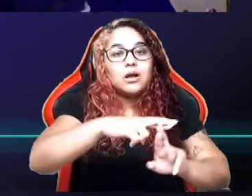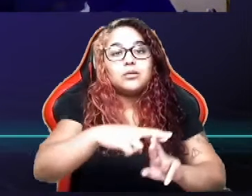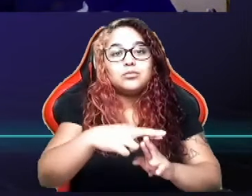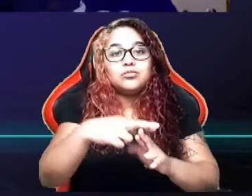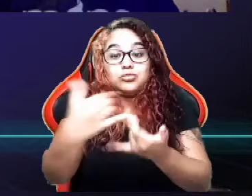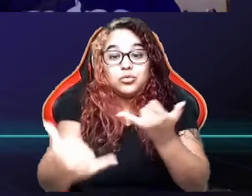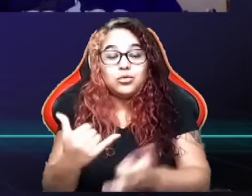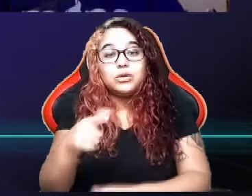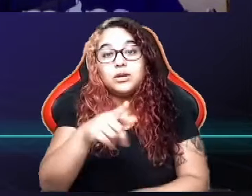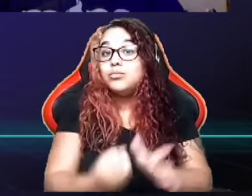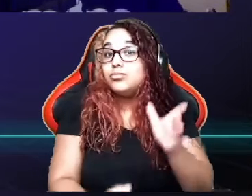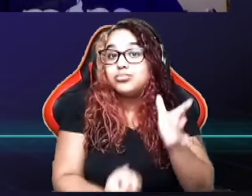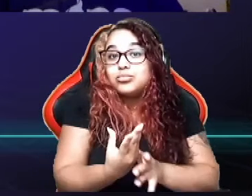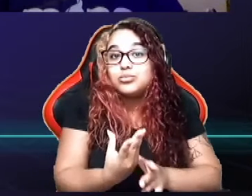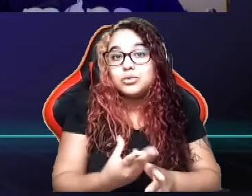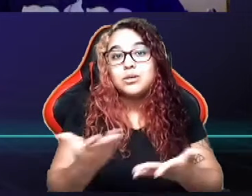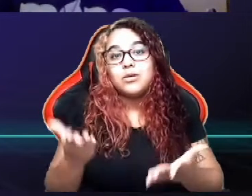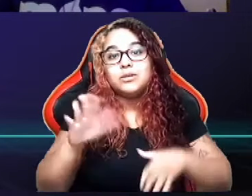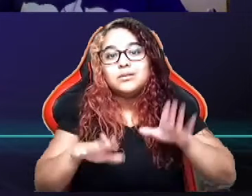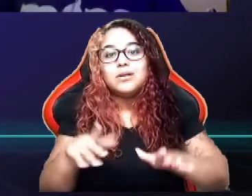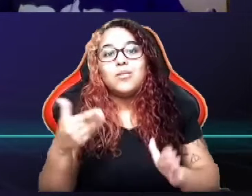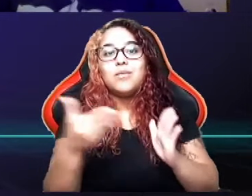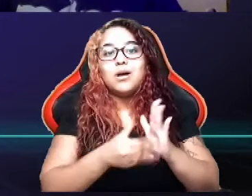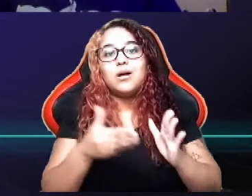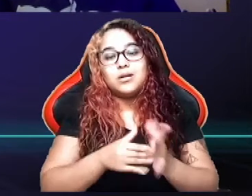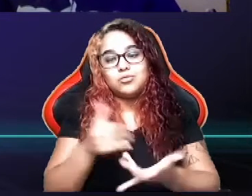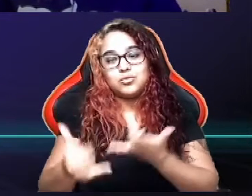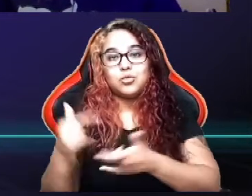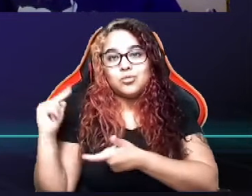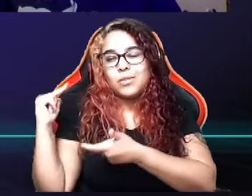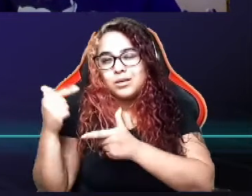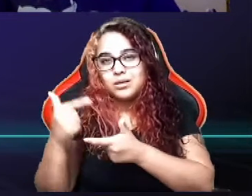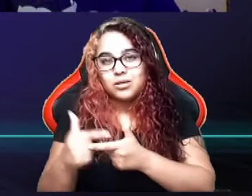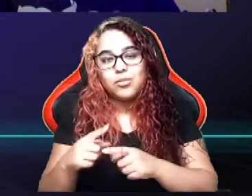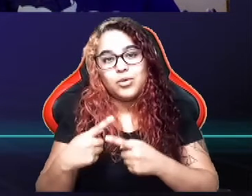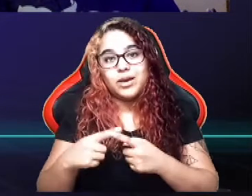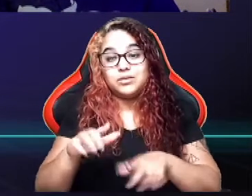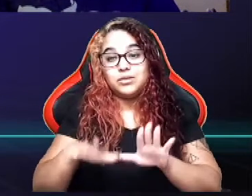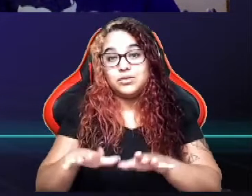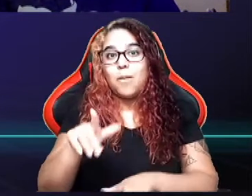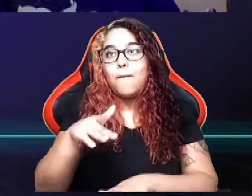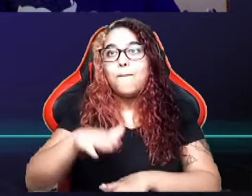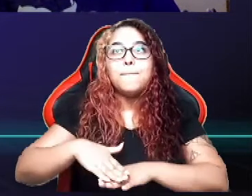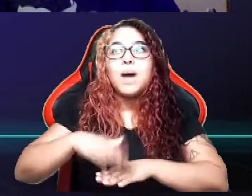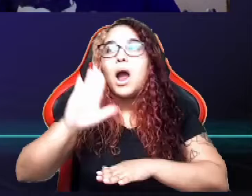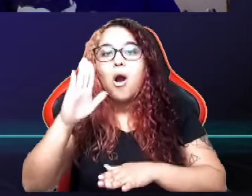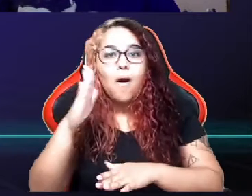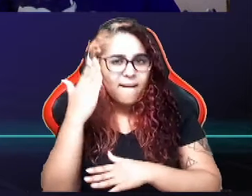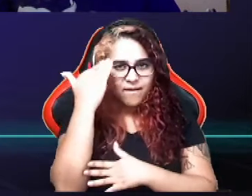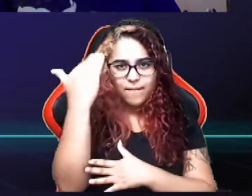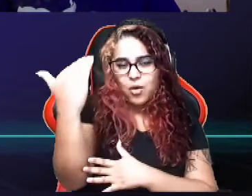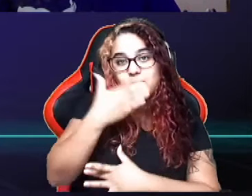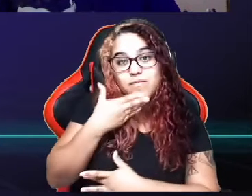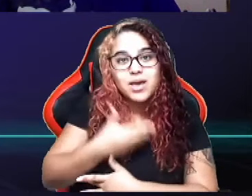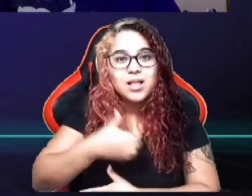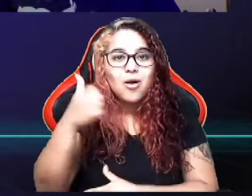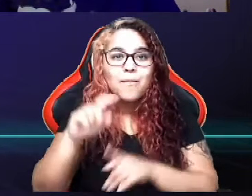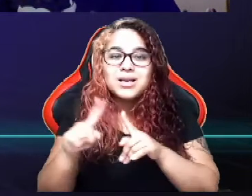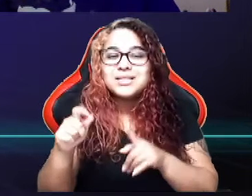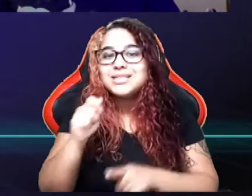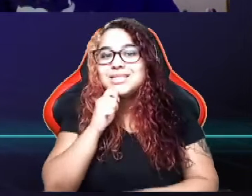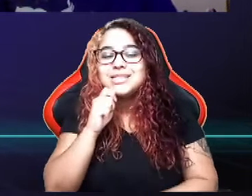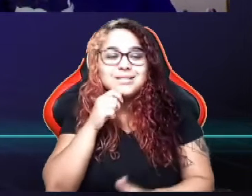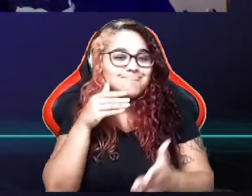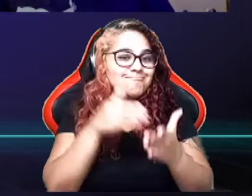they produce content for. And that ends up being a barrier in traditional games. No matter if you're the best or the greatest influencer in the game, there's